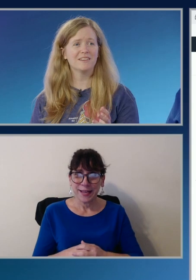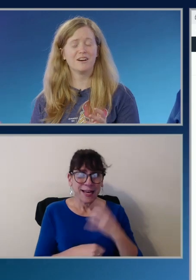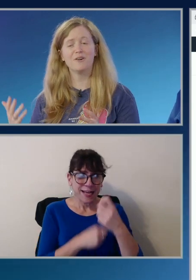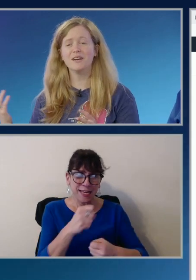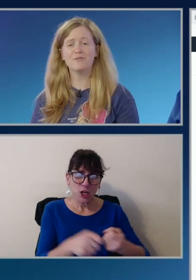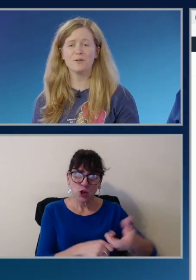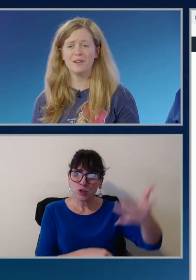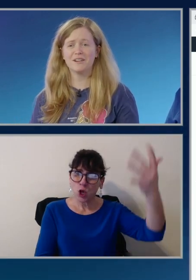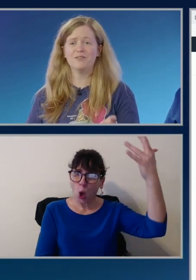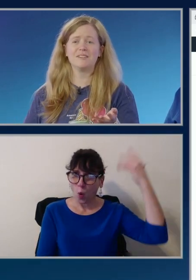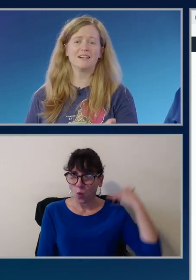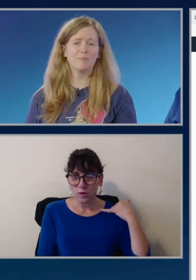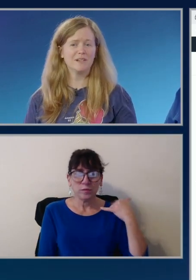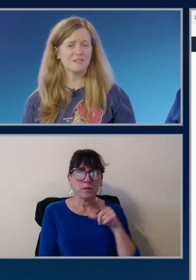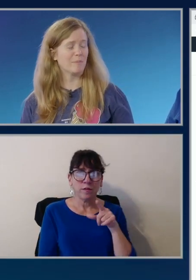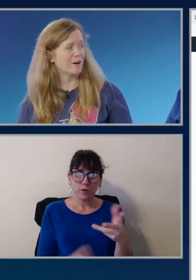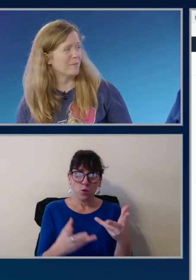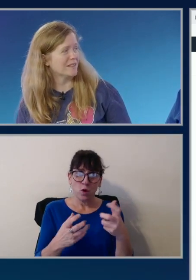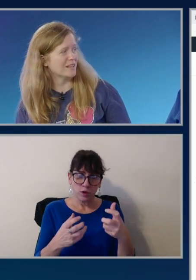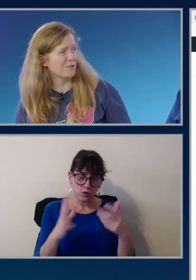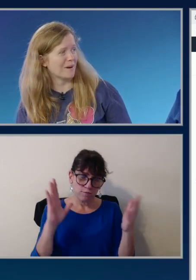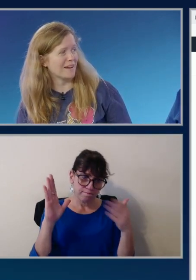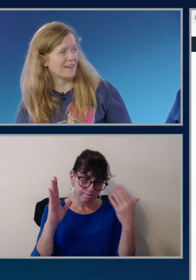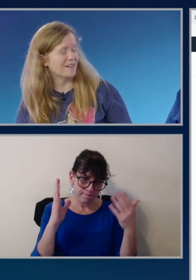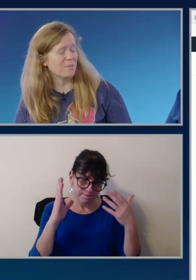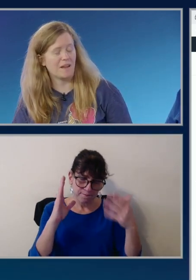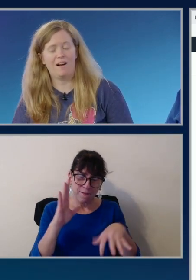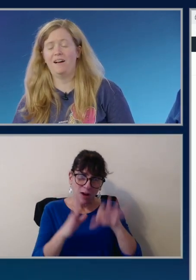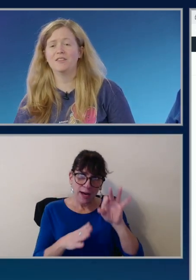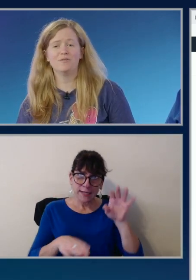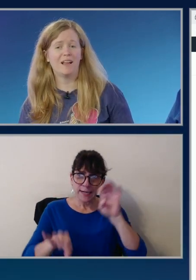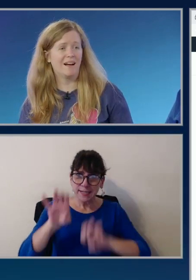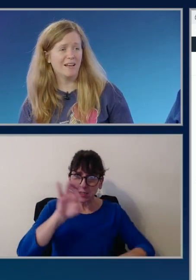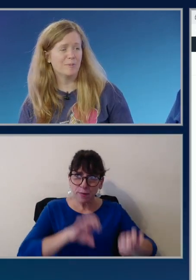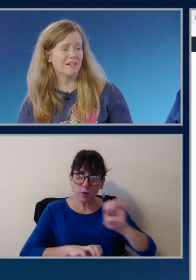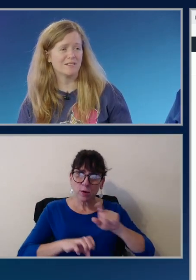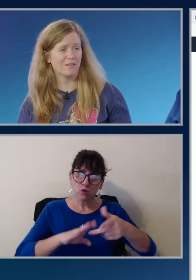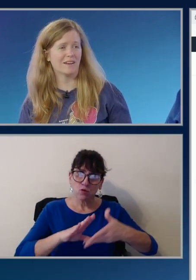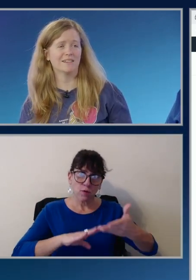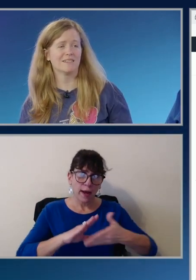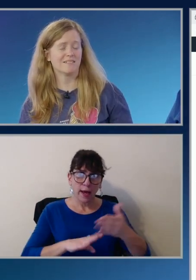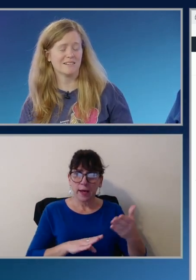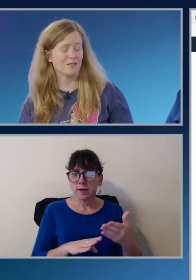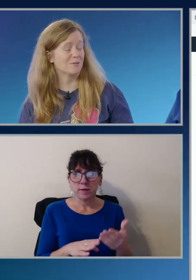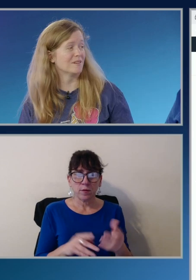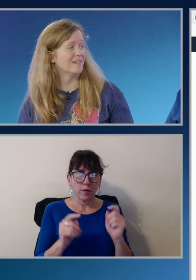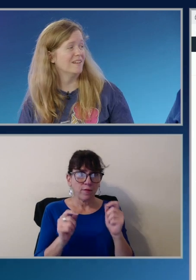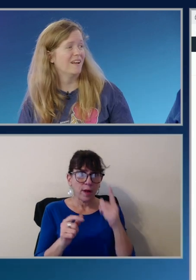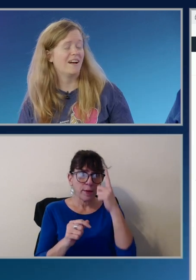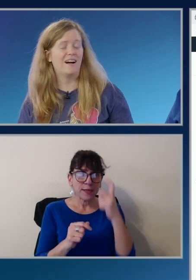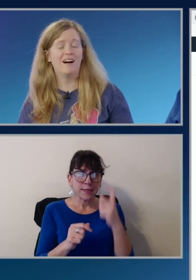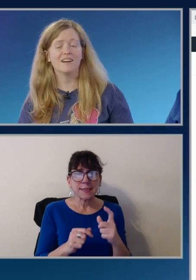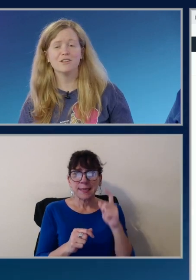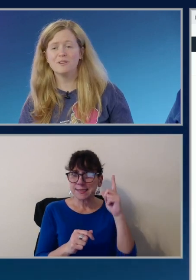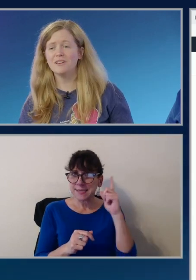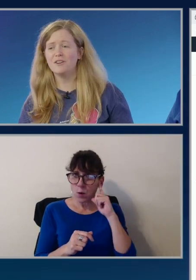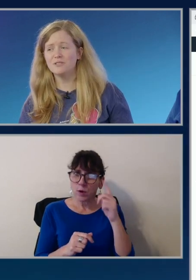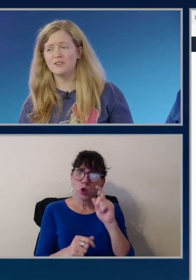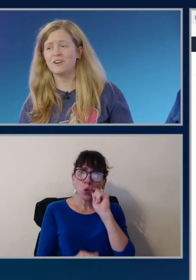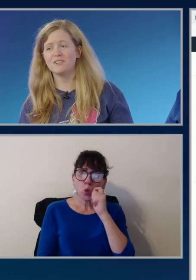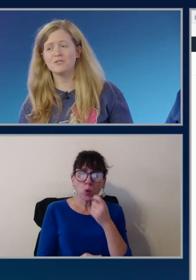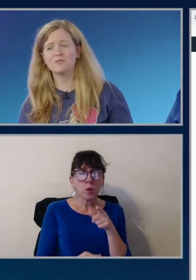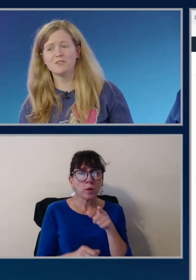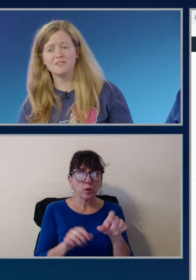ago, if you want to go dig up an experiment that you ran on the fly because you thought it sounded cool, you can